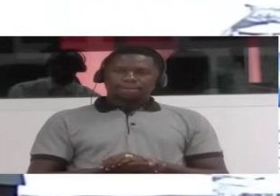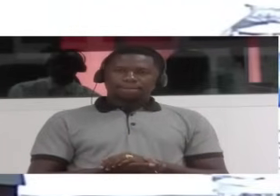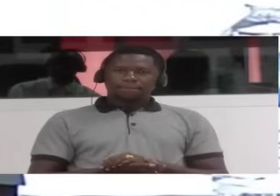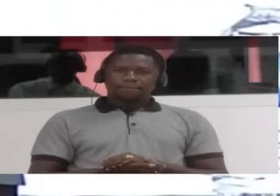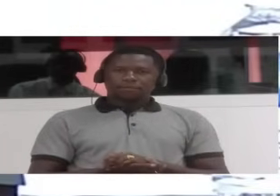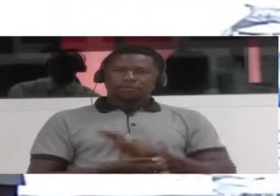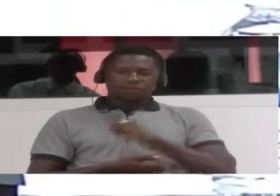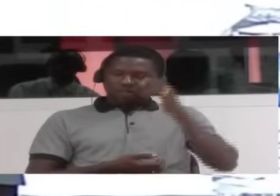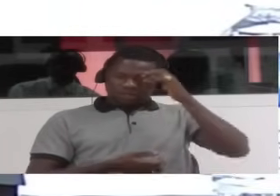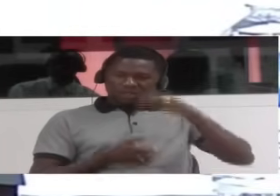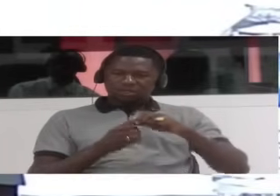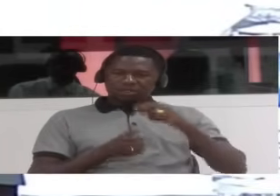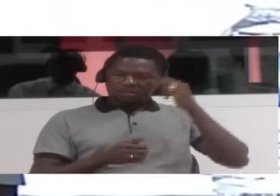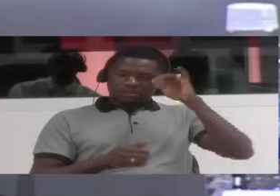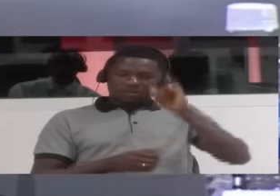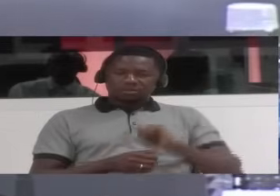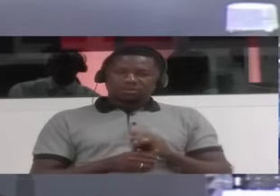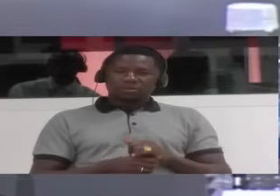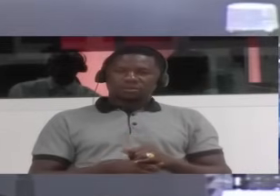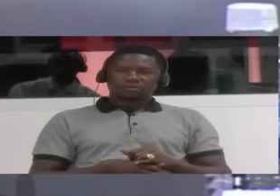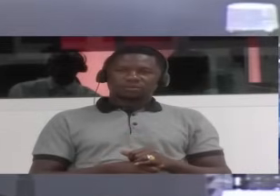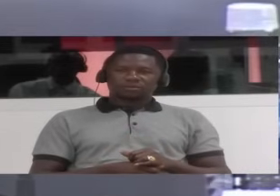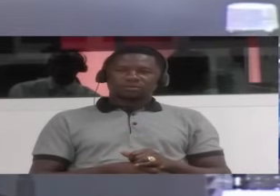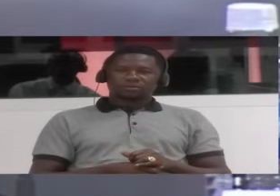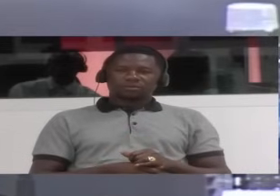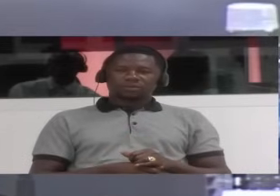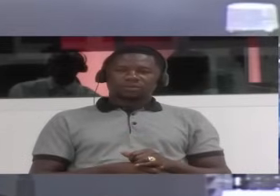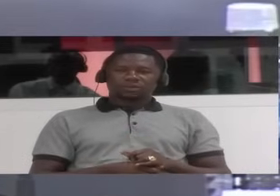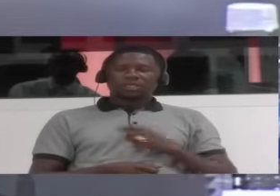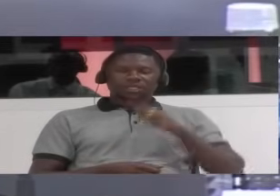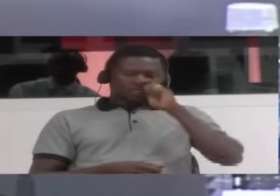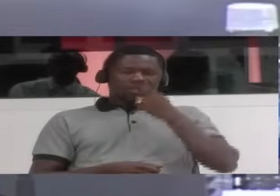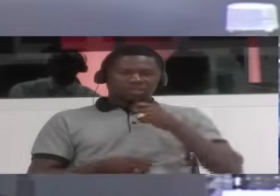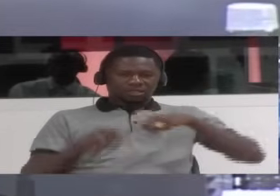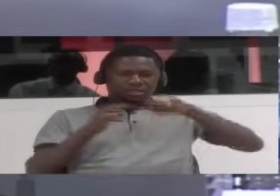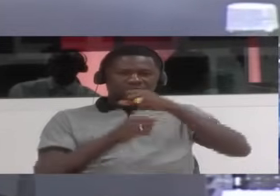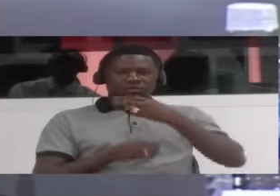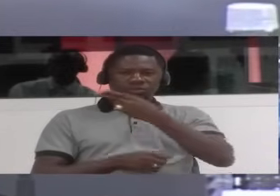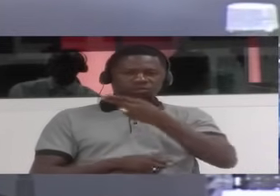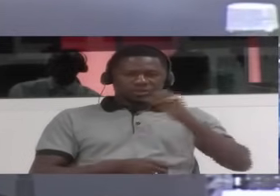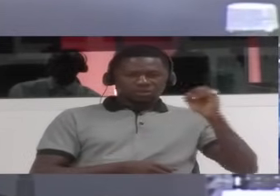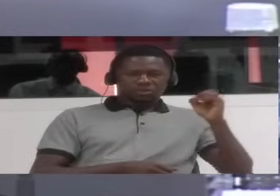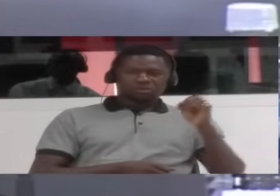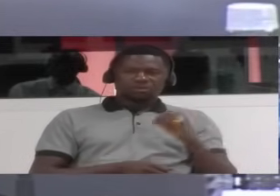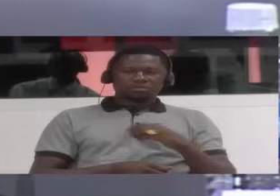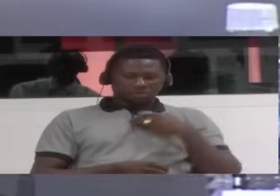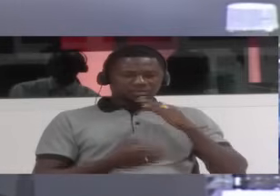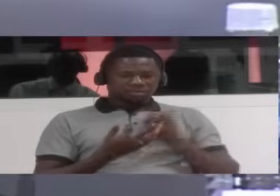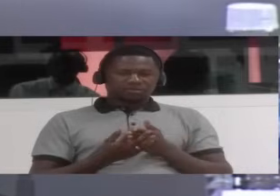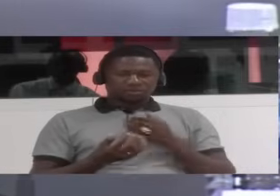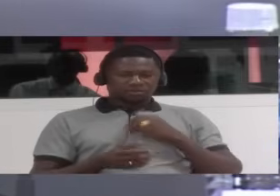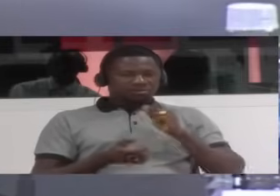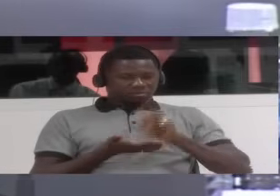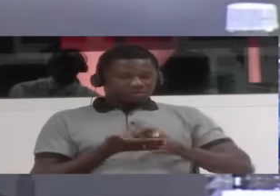I can't remember the year, actually. Alma Amane died around 2000. Yes. I believe. We would have to verify